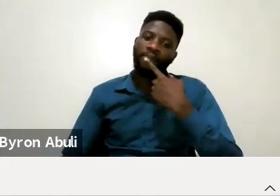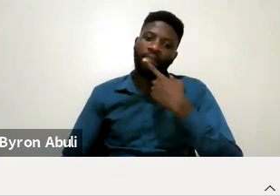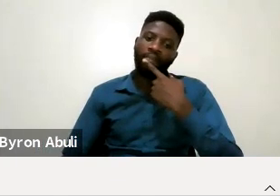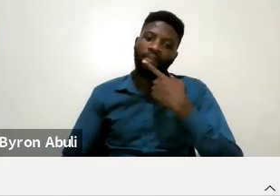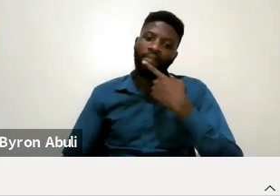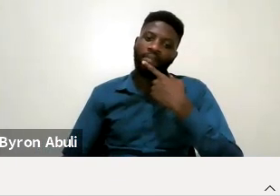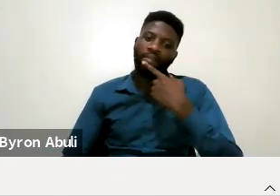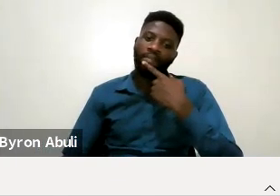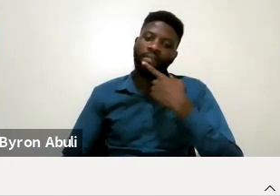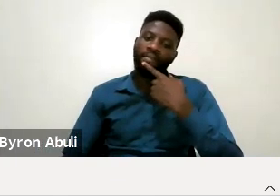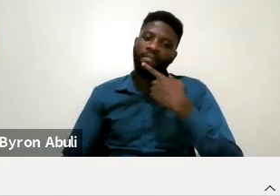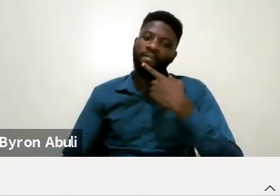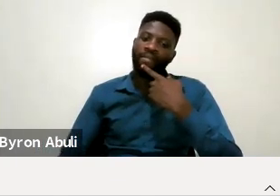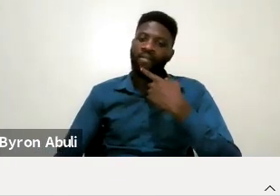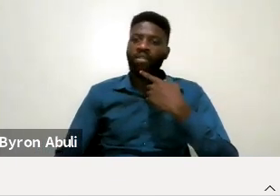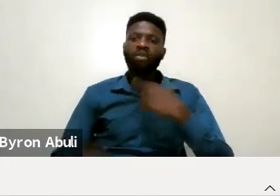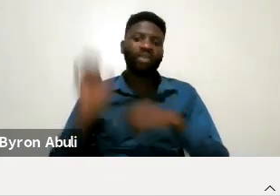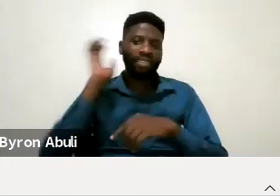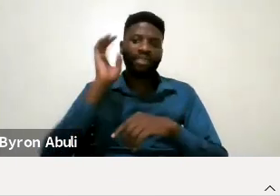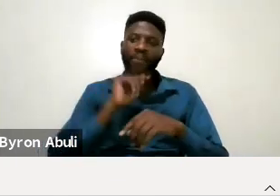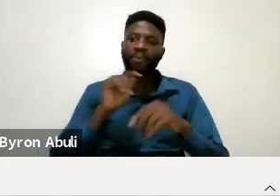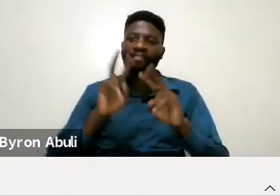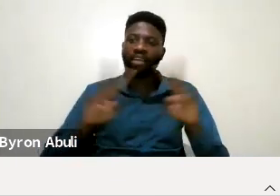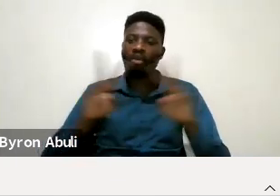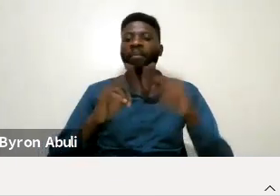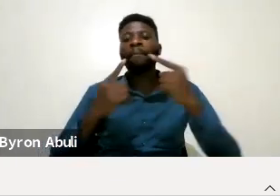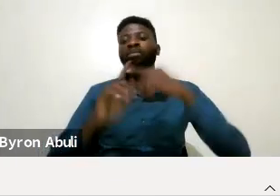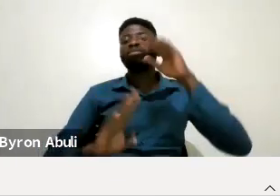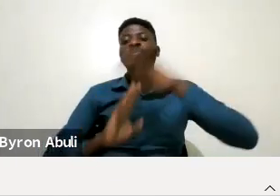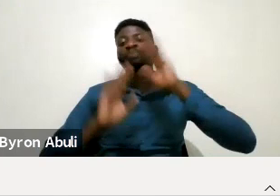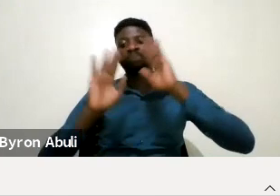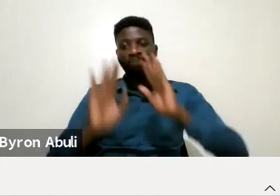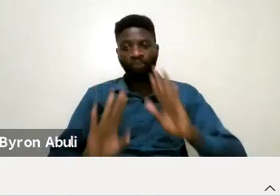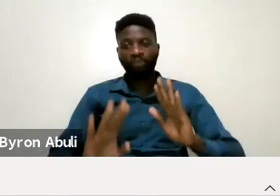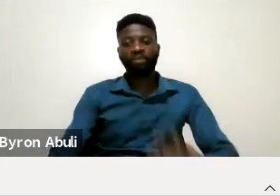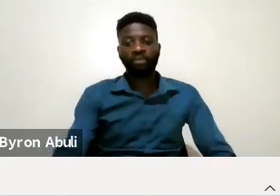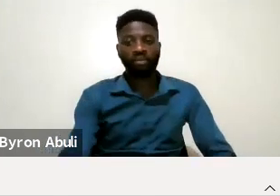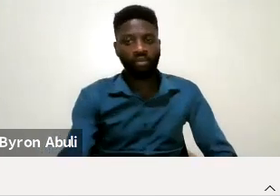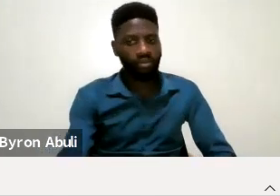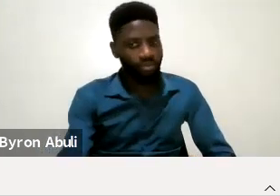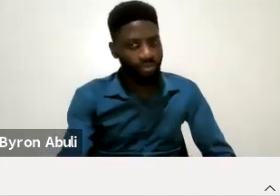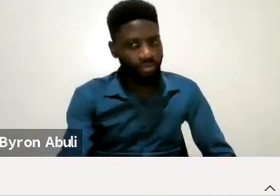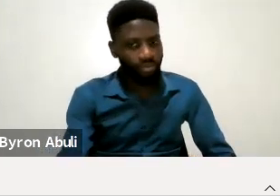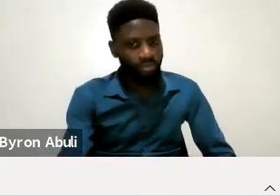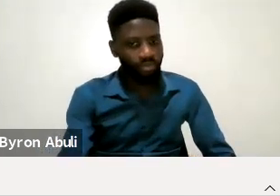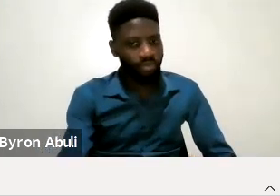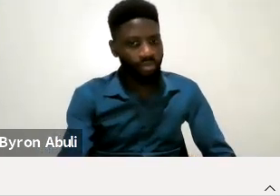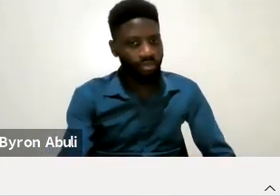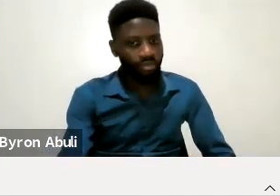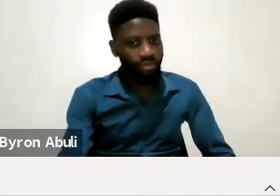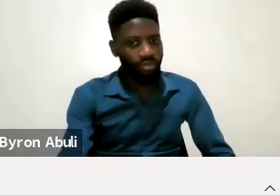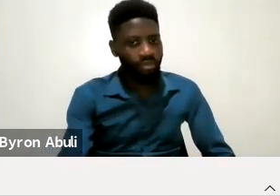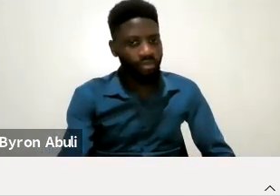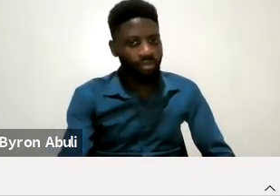I think we've heard about all those values, but the most important thing now is that, sorry?